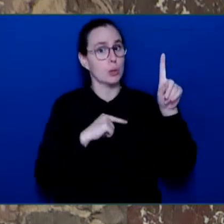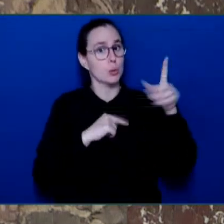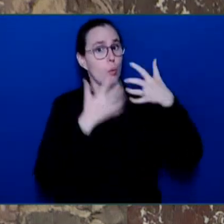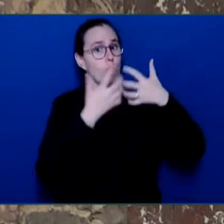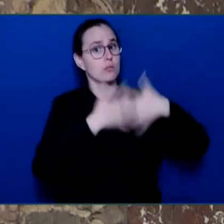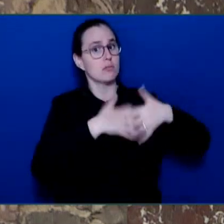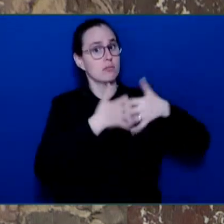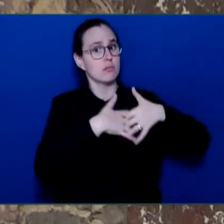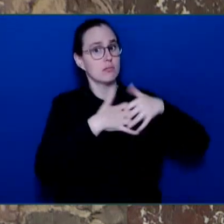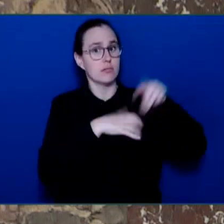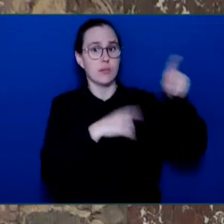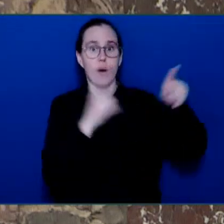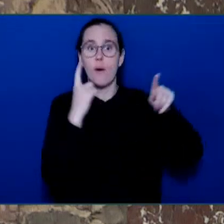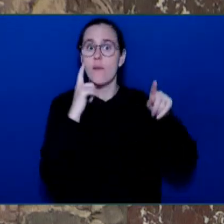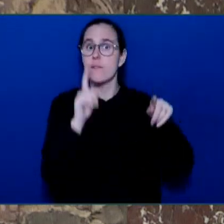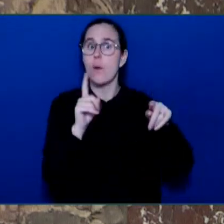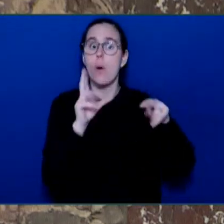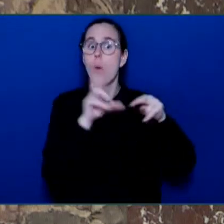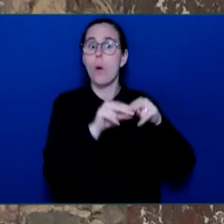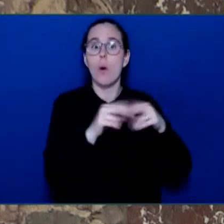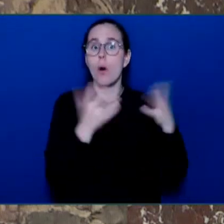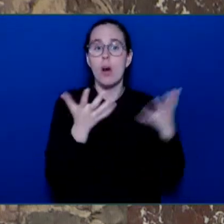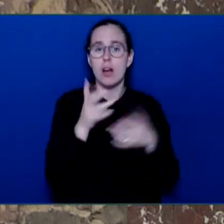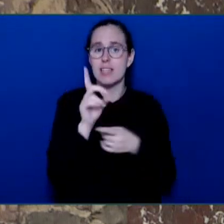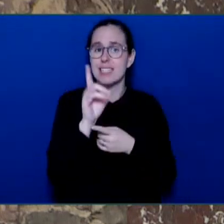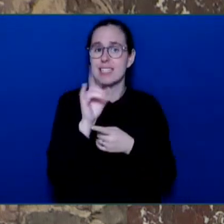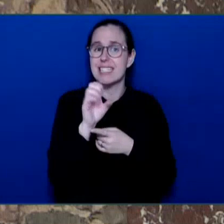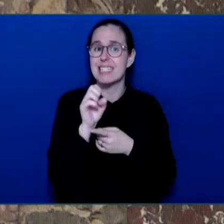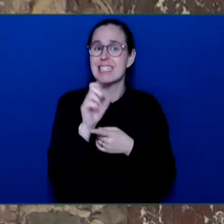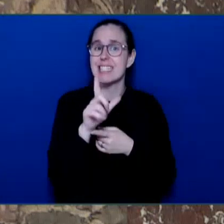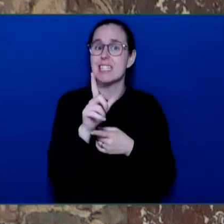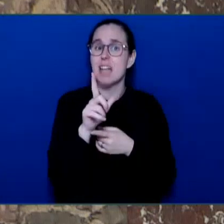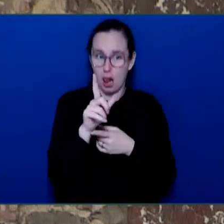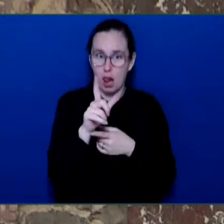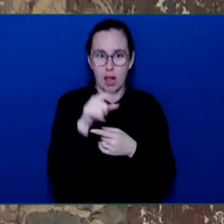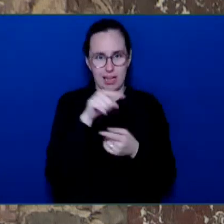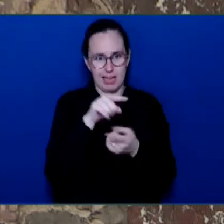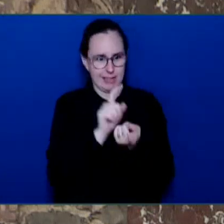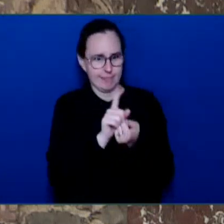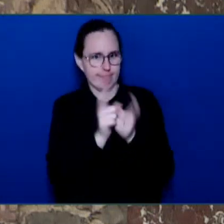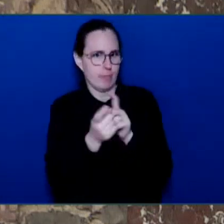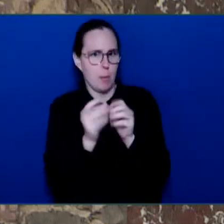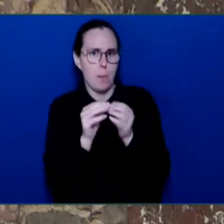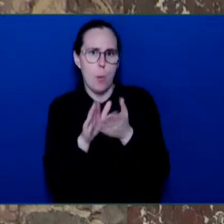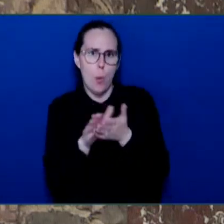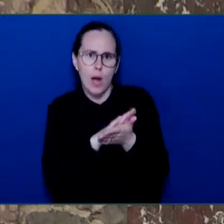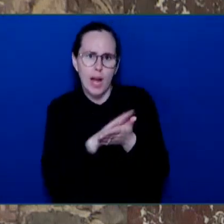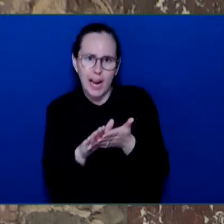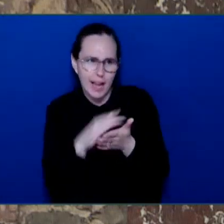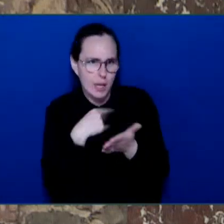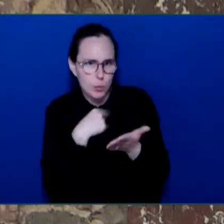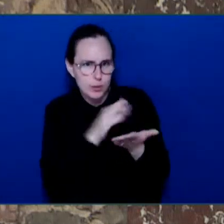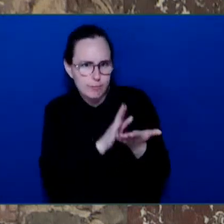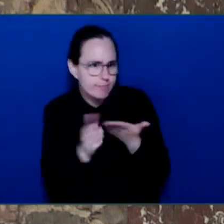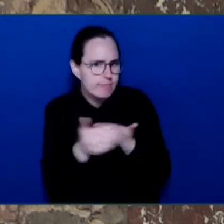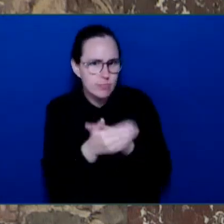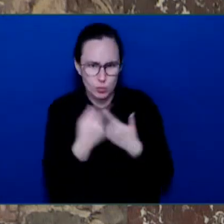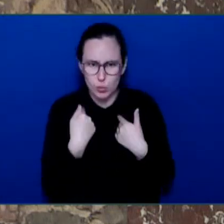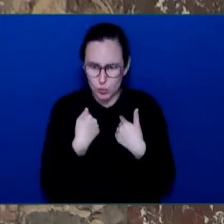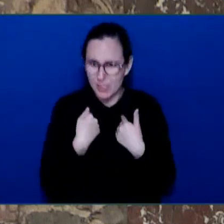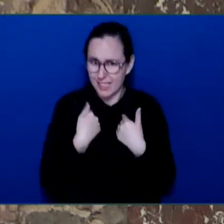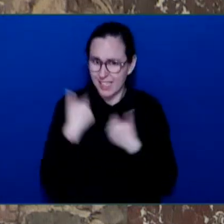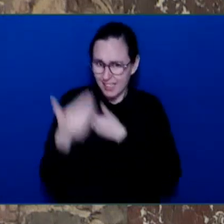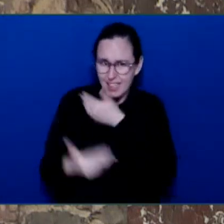climate change is real? His opinion is that we should do nothing on climate. And that opinion, despite the fact that it got kicked